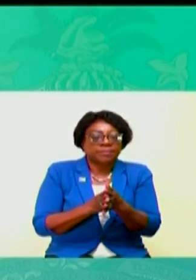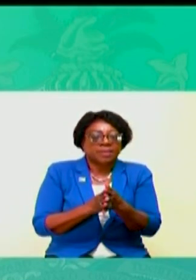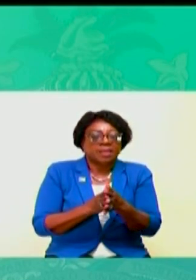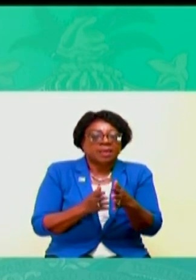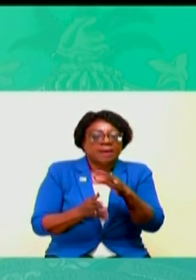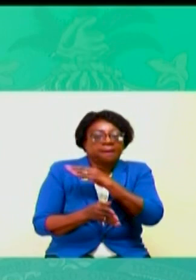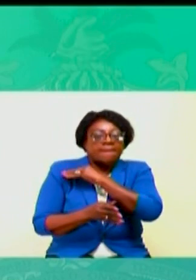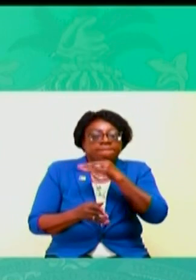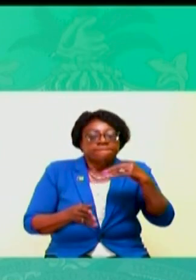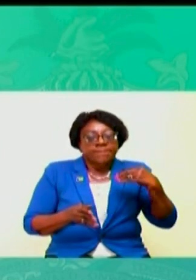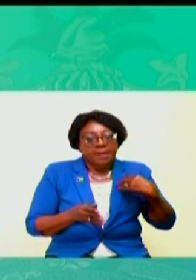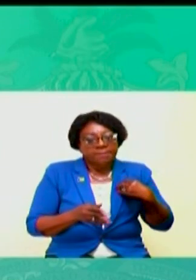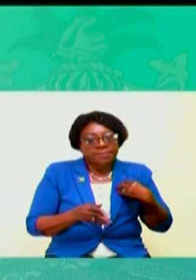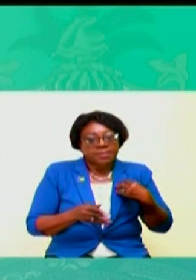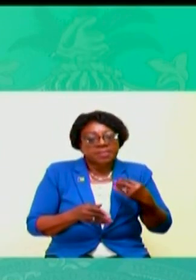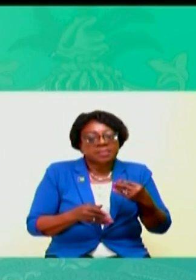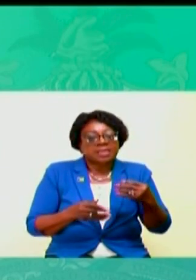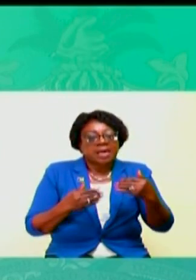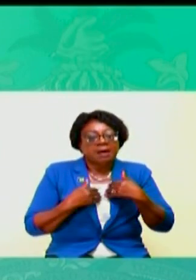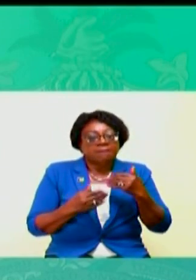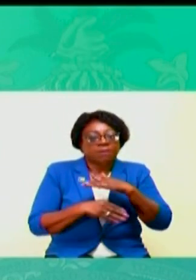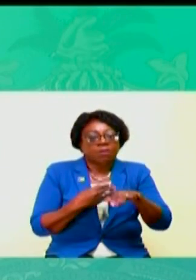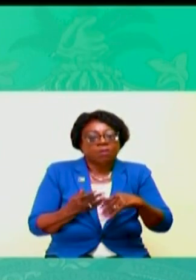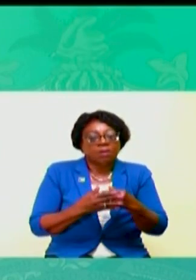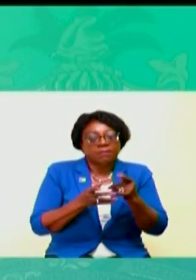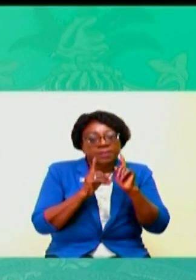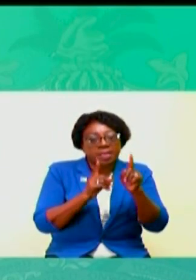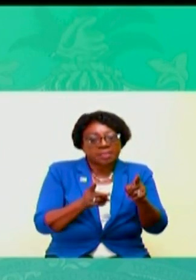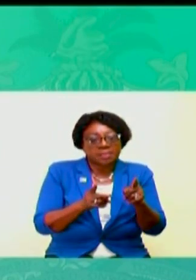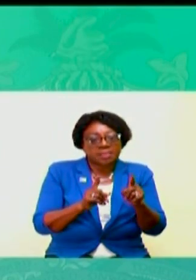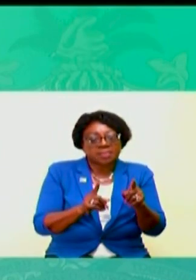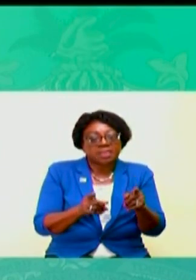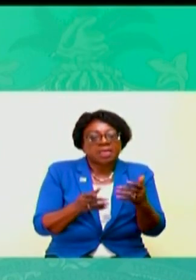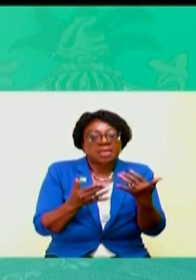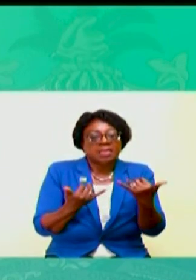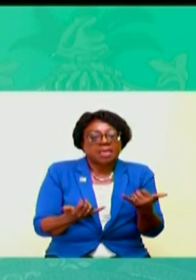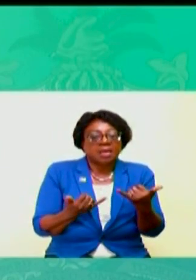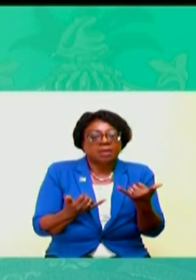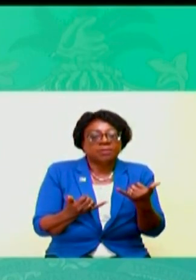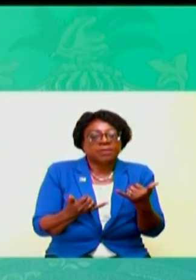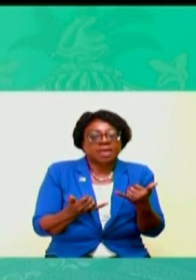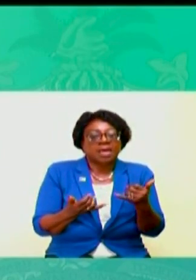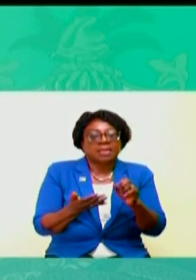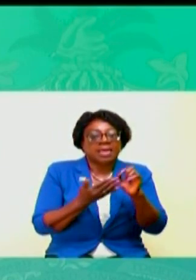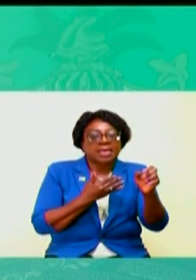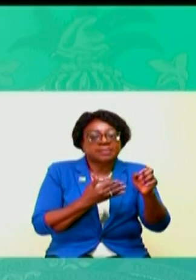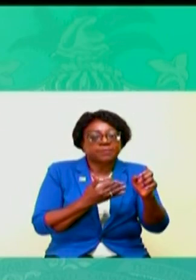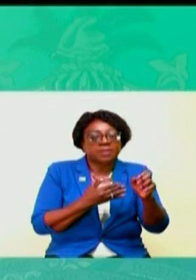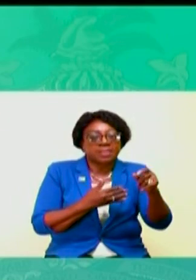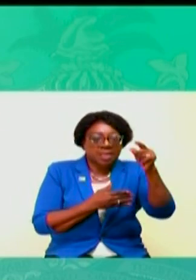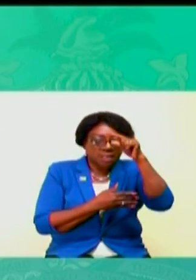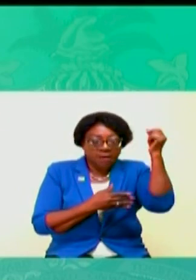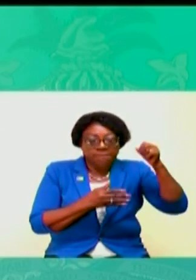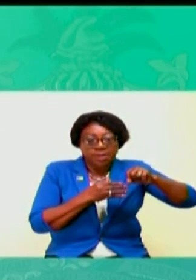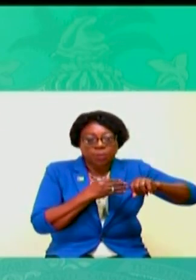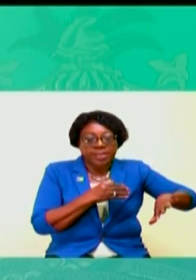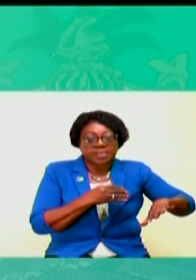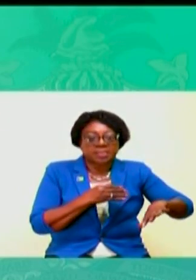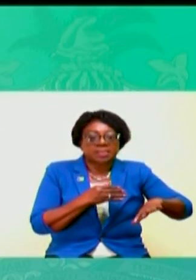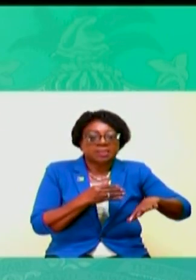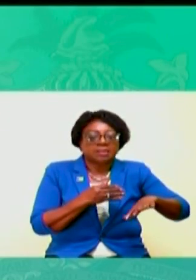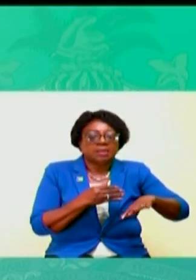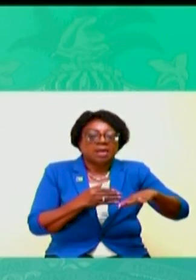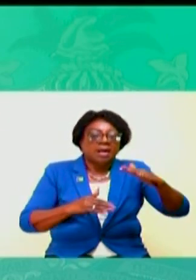Members opposite have all the answers. Now they are the experts in government waste and